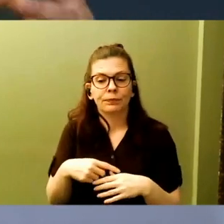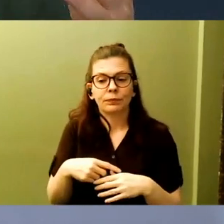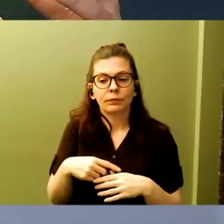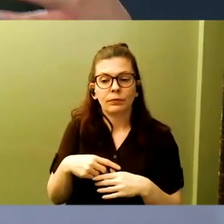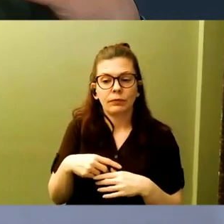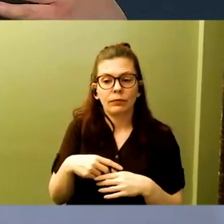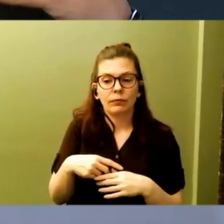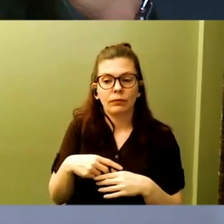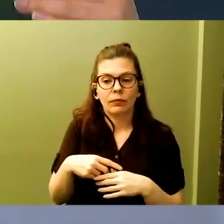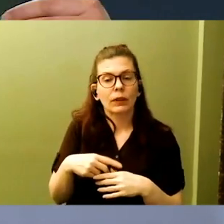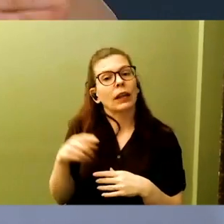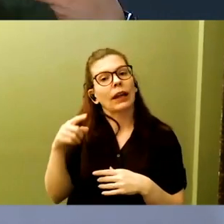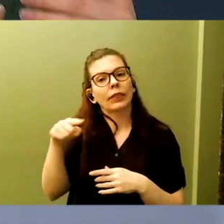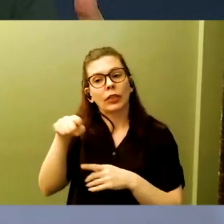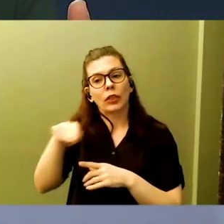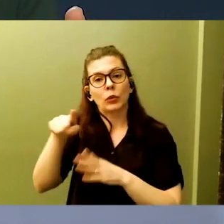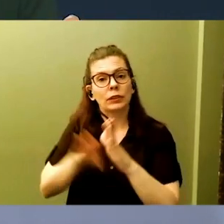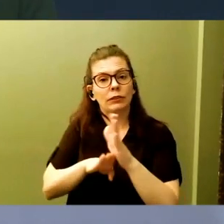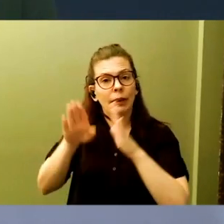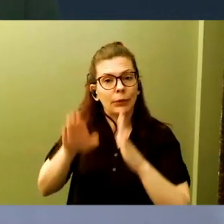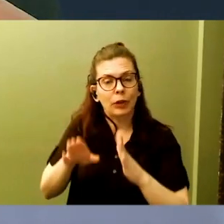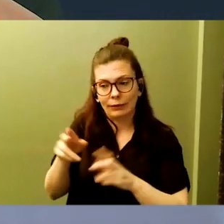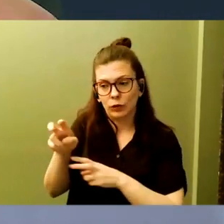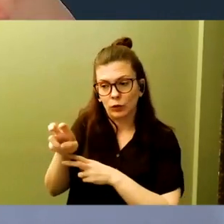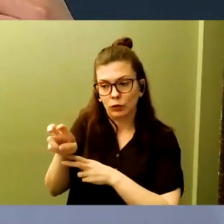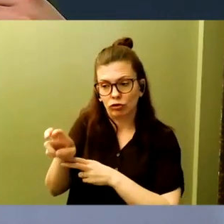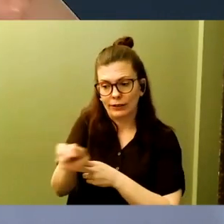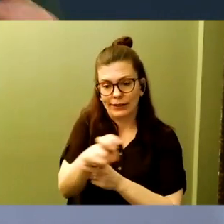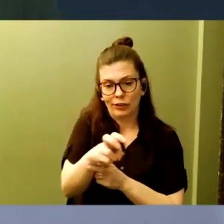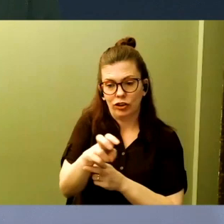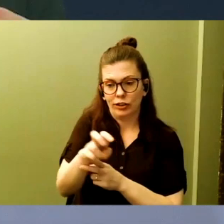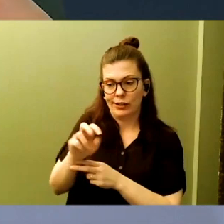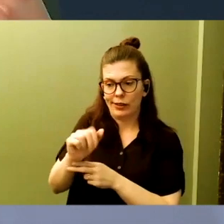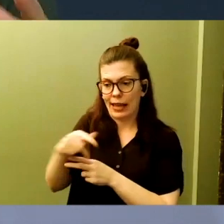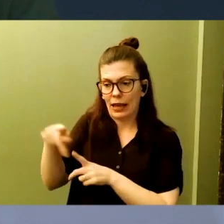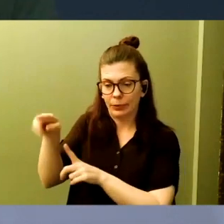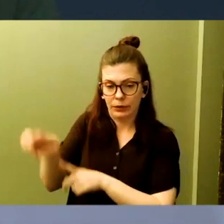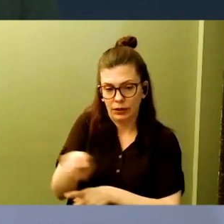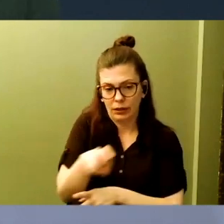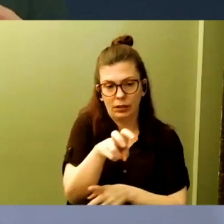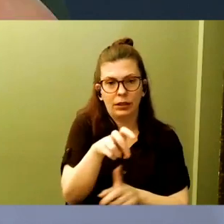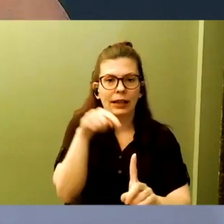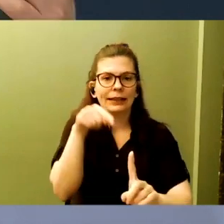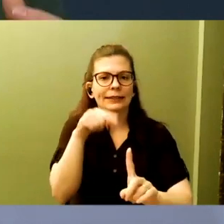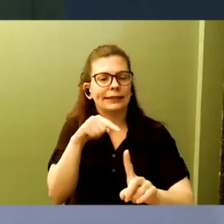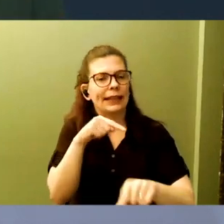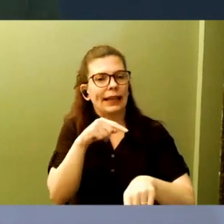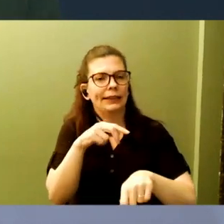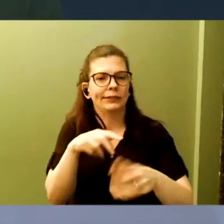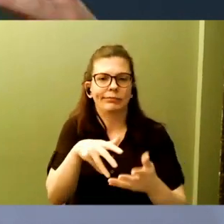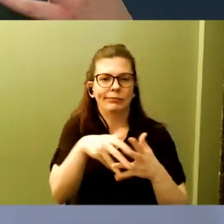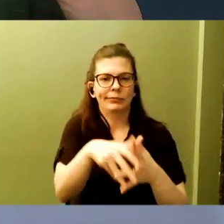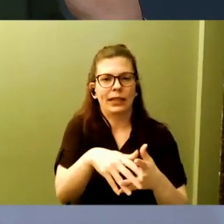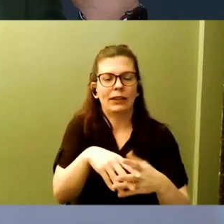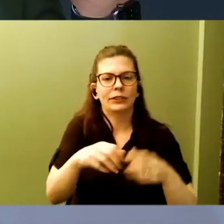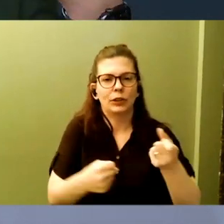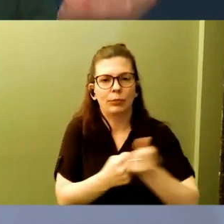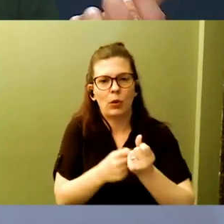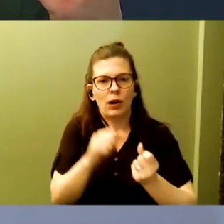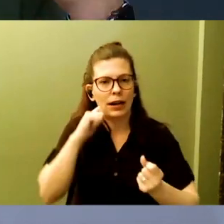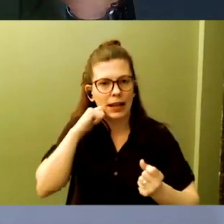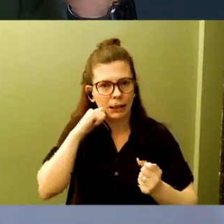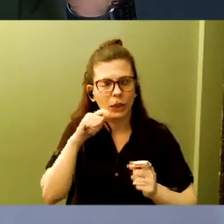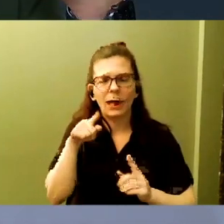Those developers need to transition their applications to be able to natively support Apple Silicon. That requires